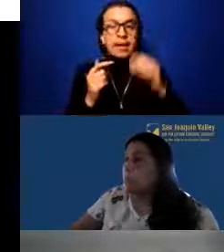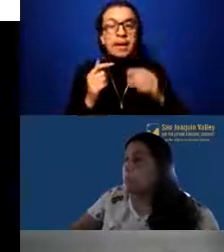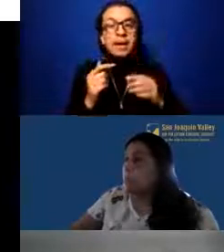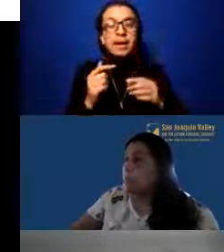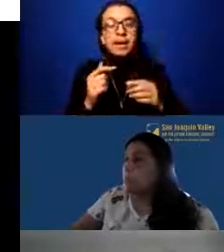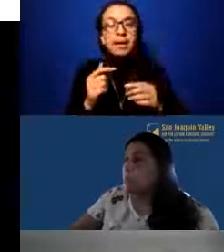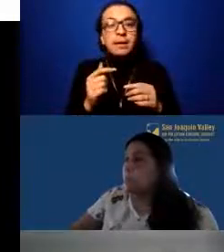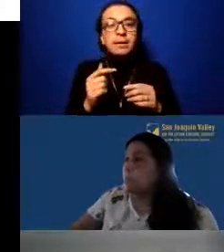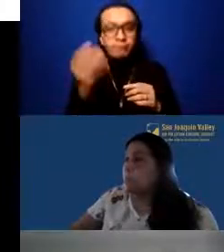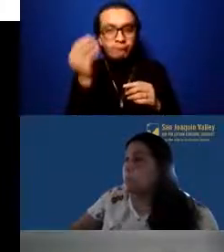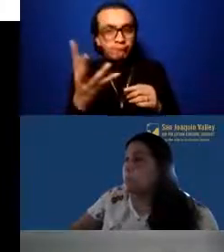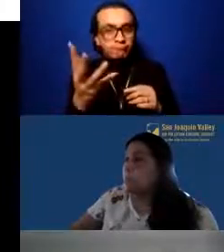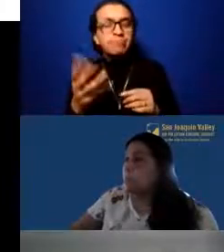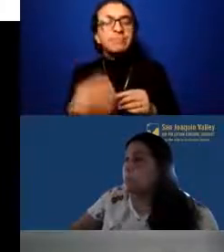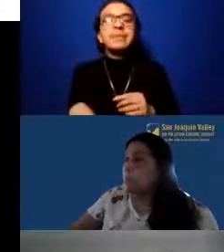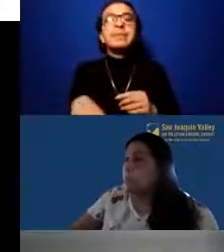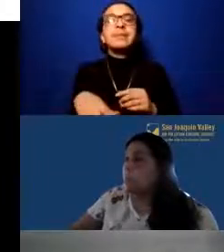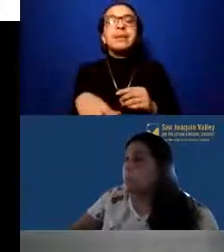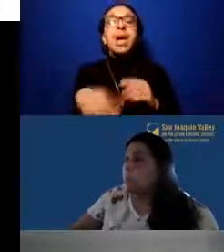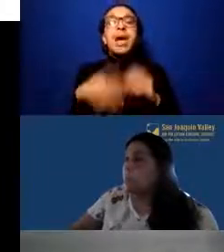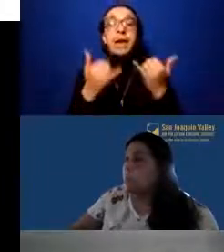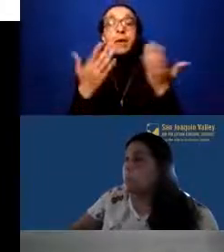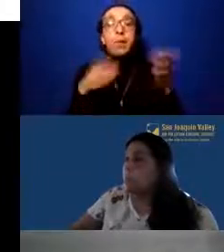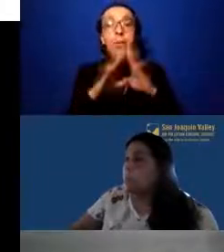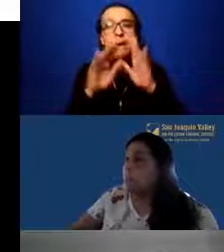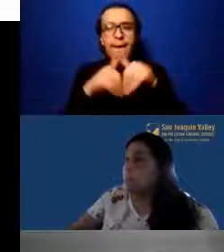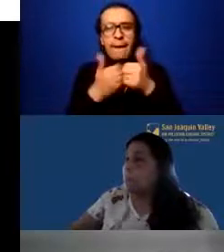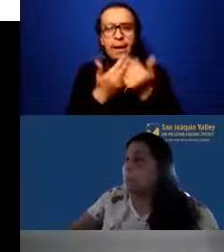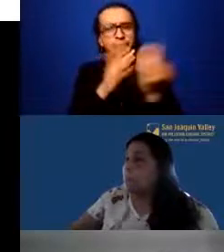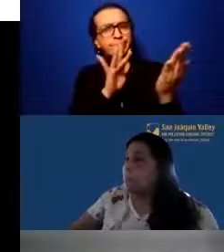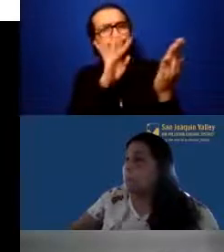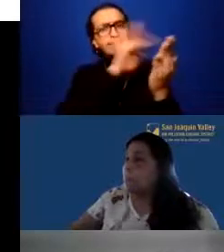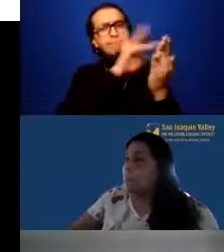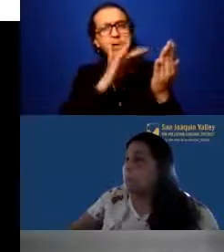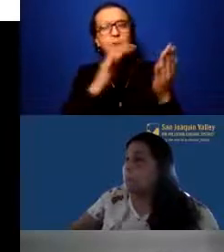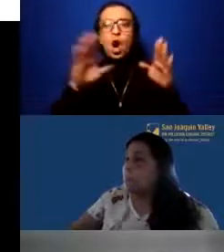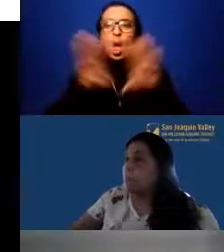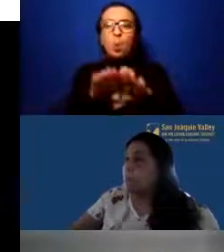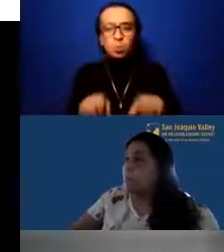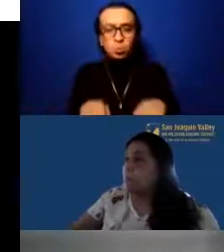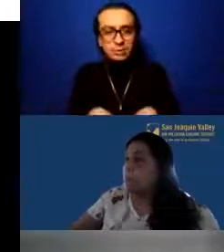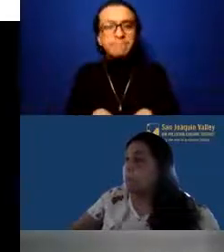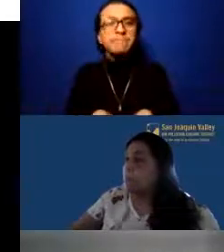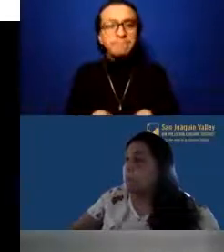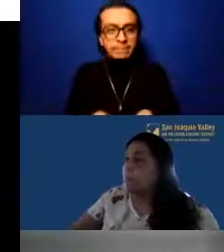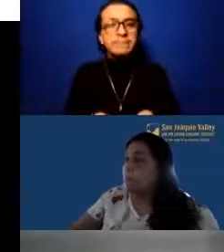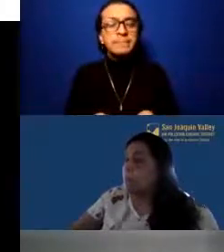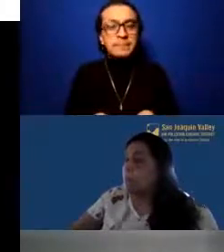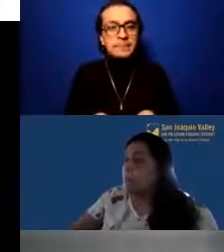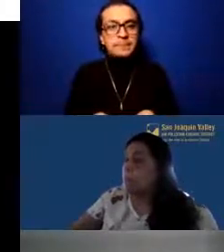to close the chat, then you're gonna go to the top left and click close in order to come out of the chat.